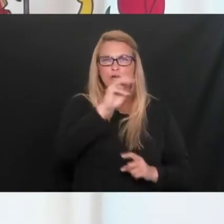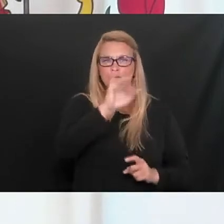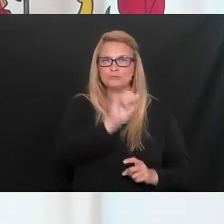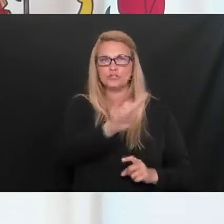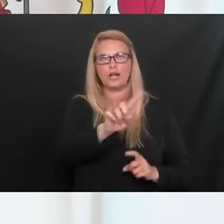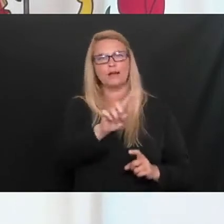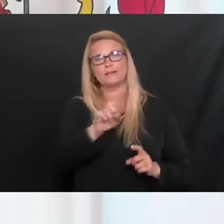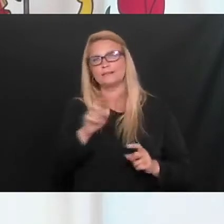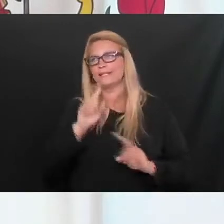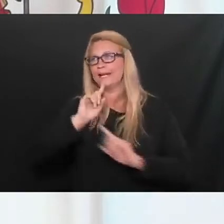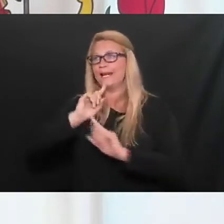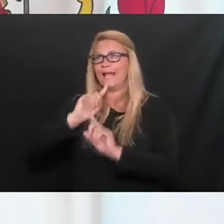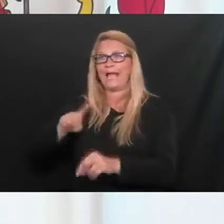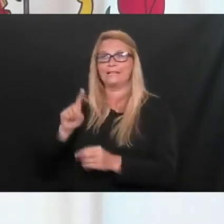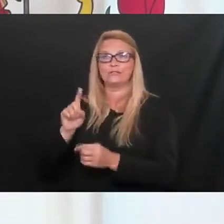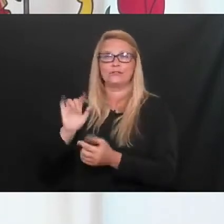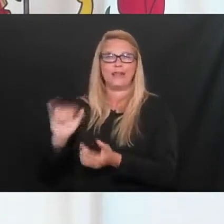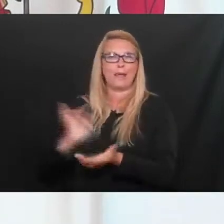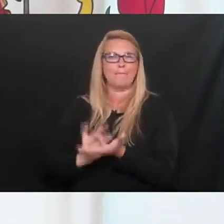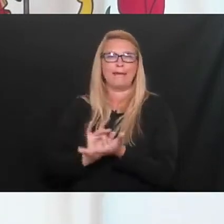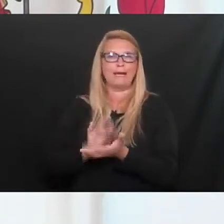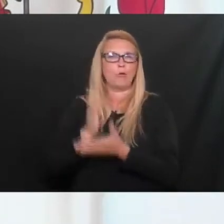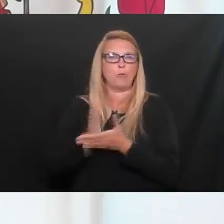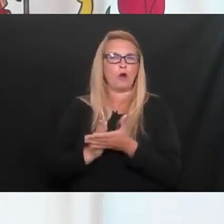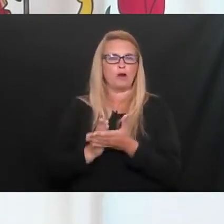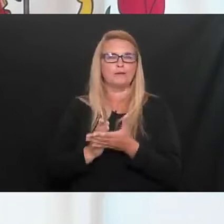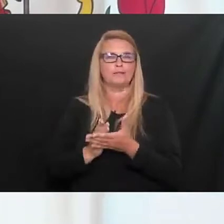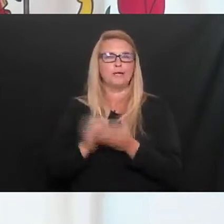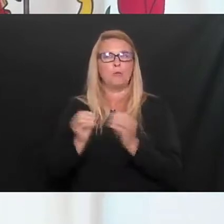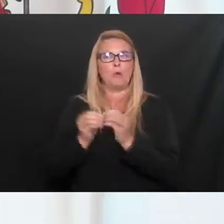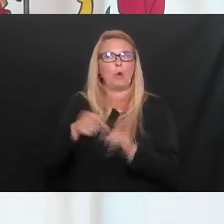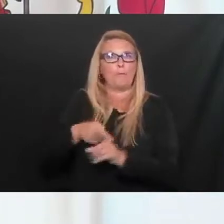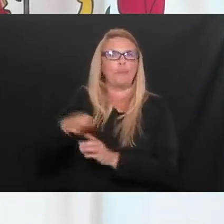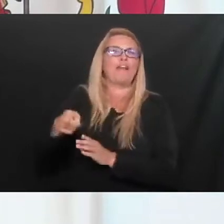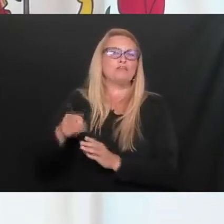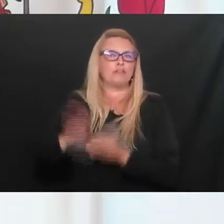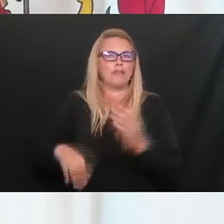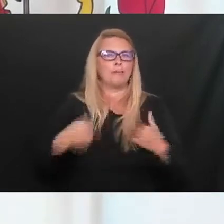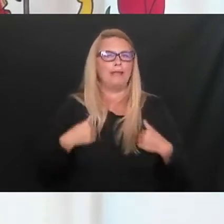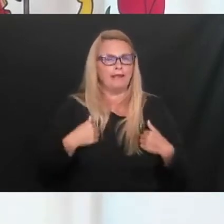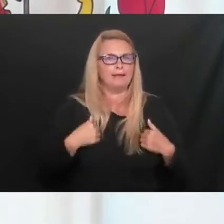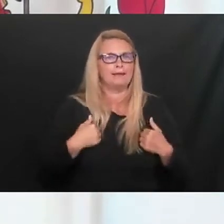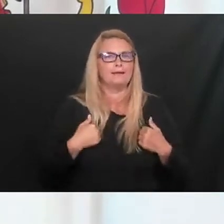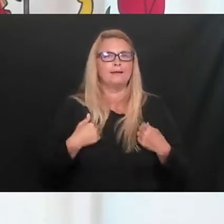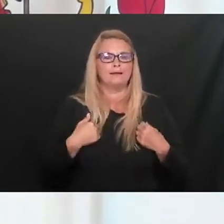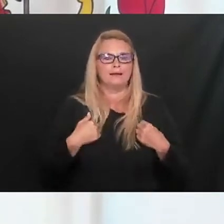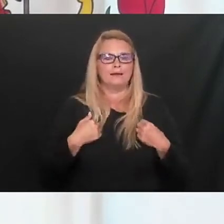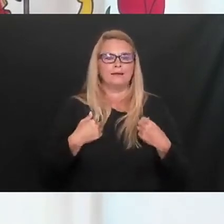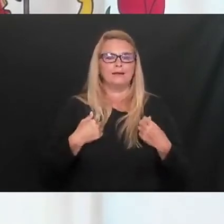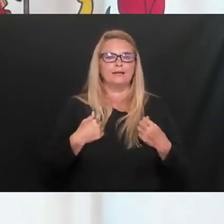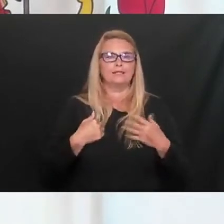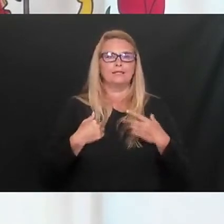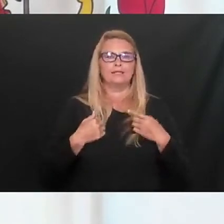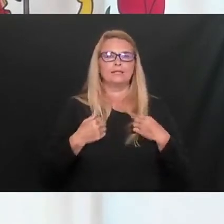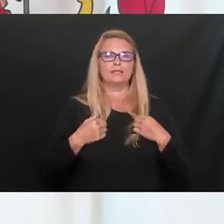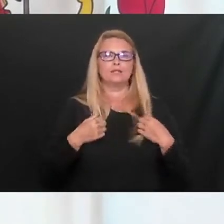can probably answer the medical aspects of it more professionally than I could. But I want to tell you,